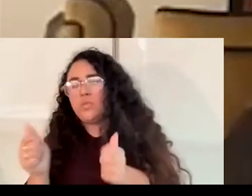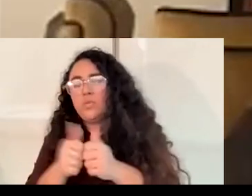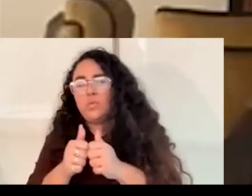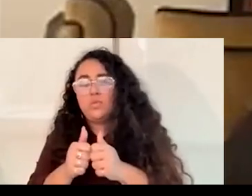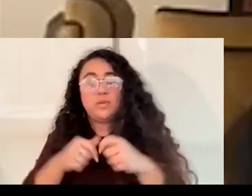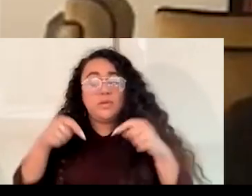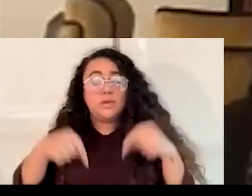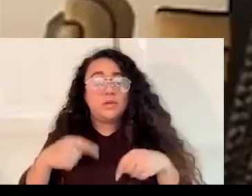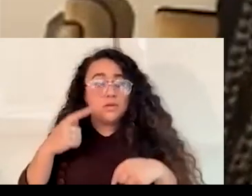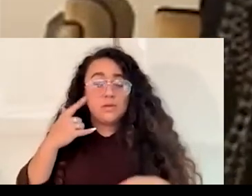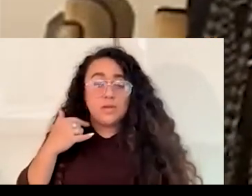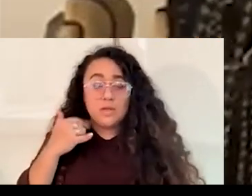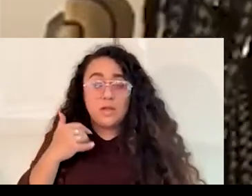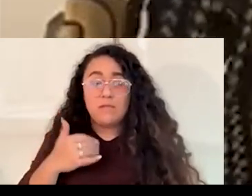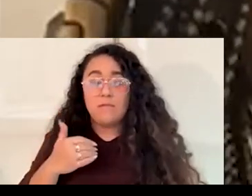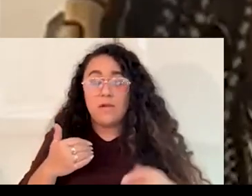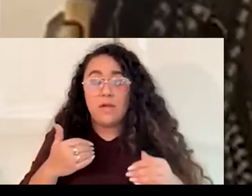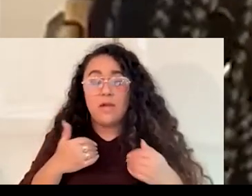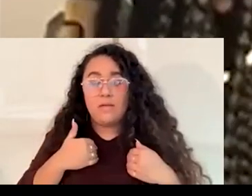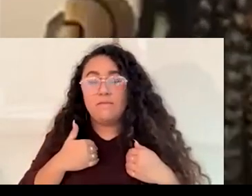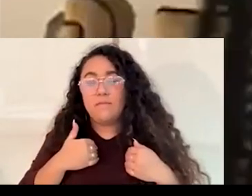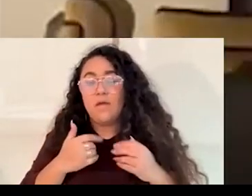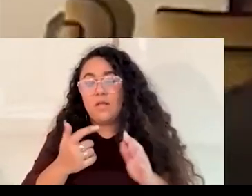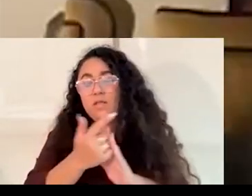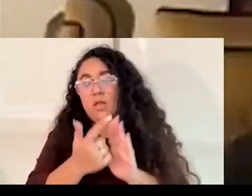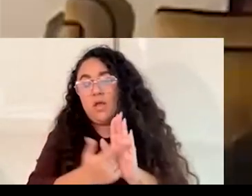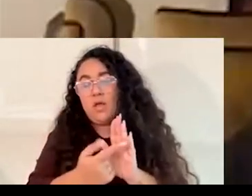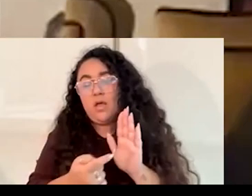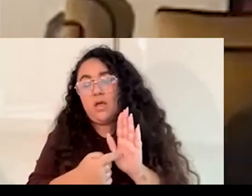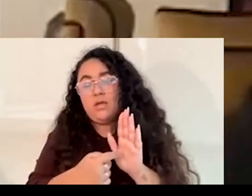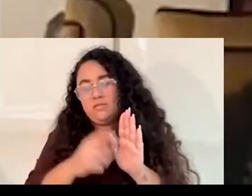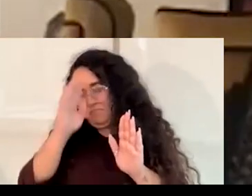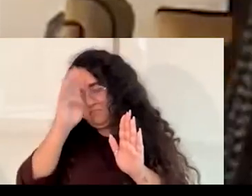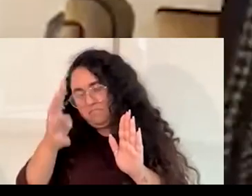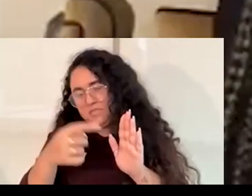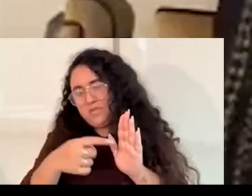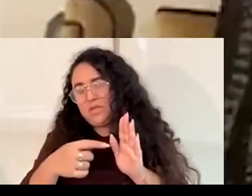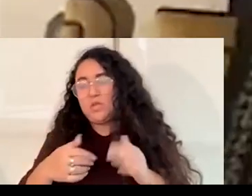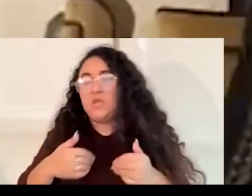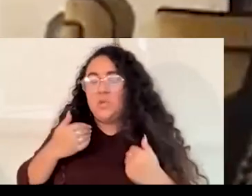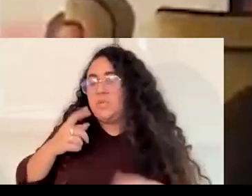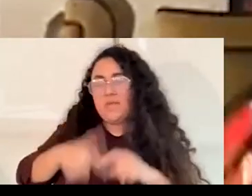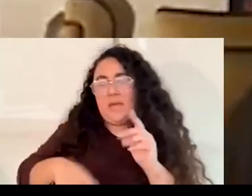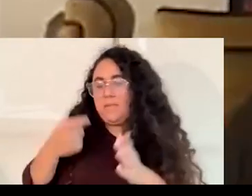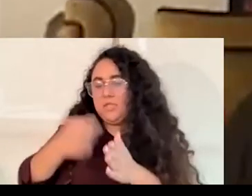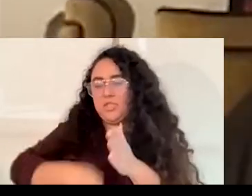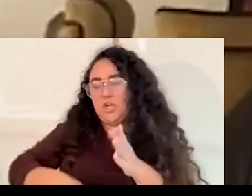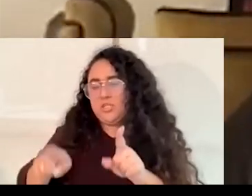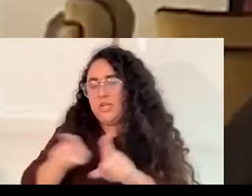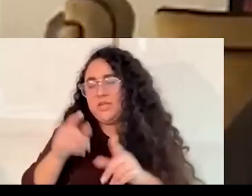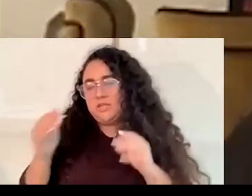California specifically created a law where youth cannot be charged as adults, because a lot of